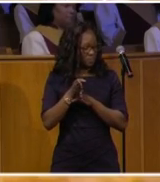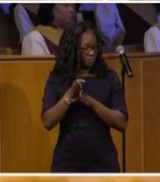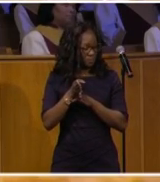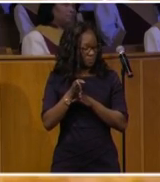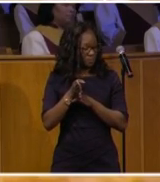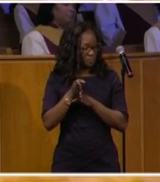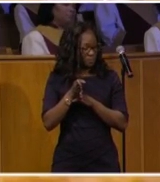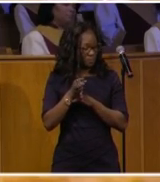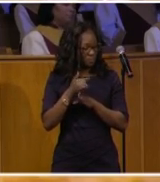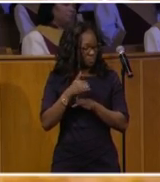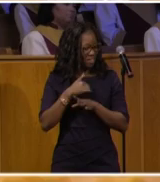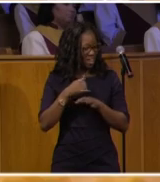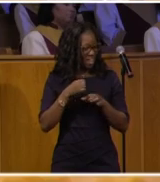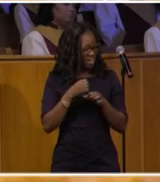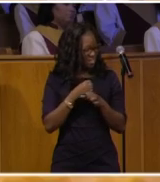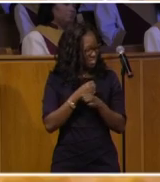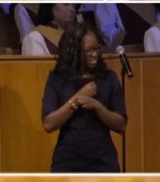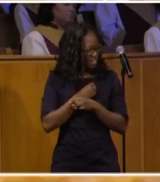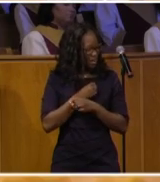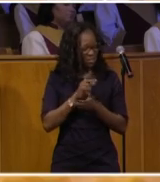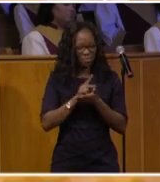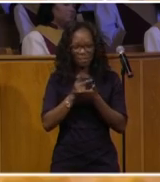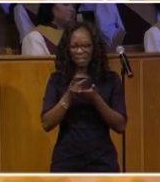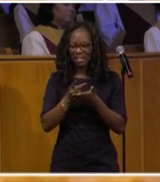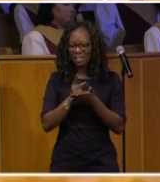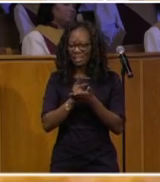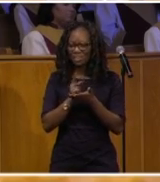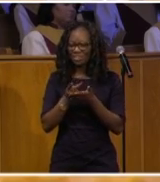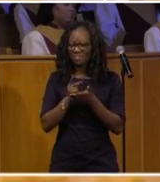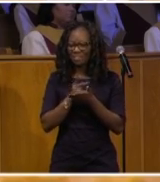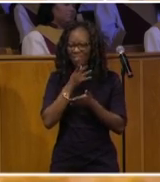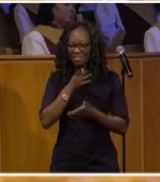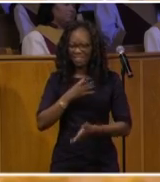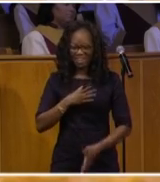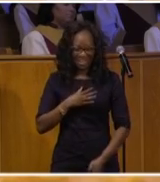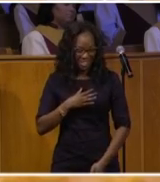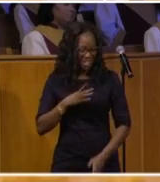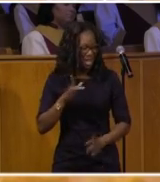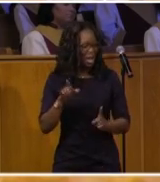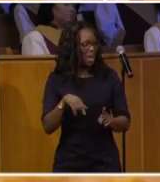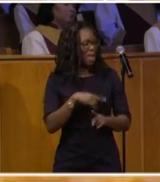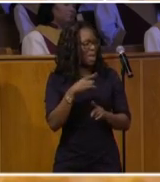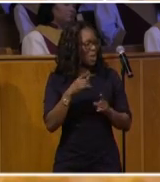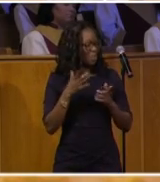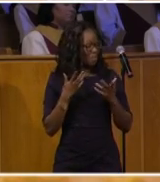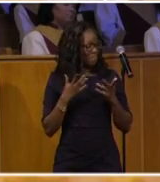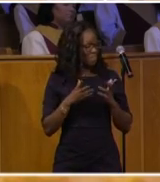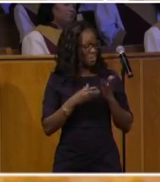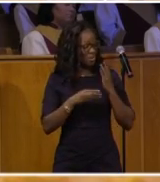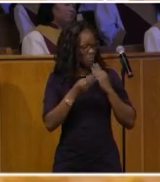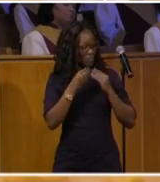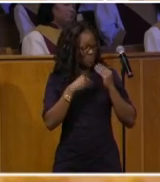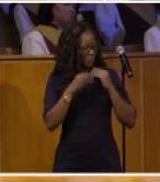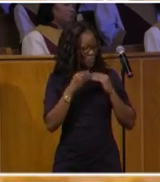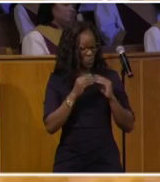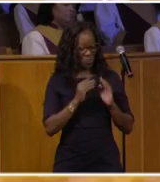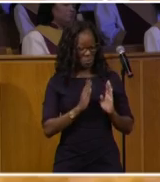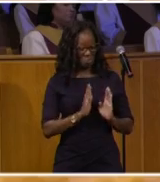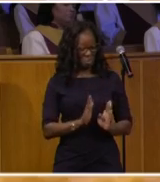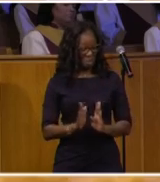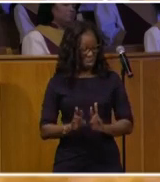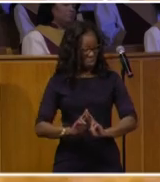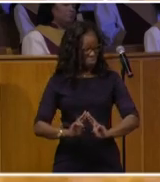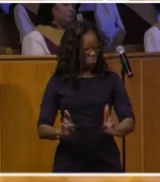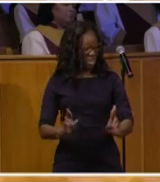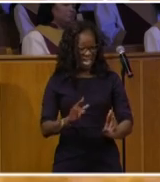I love being a kitchen lady. And when we got the meal pretty near prepared and it was